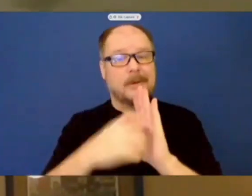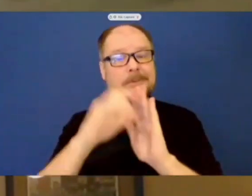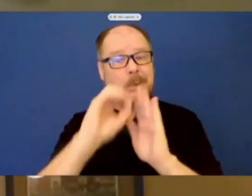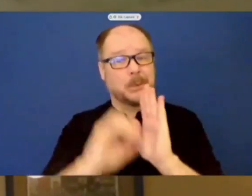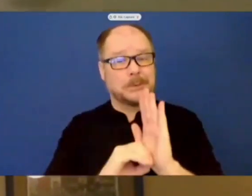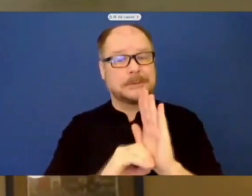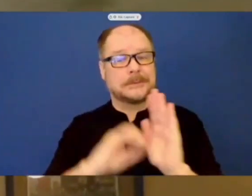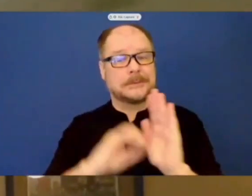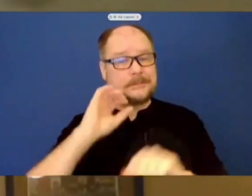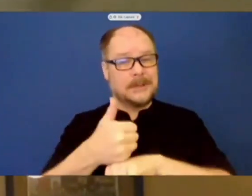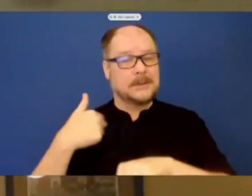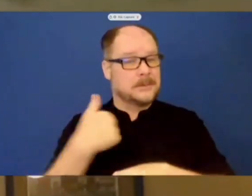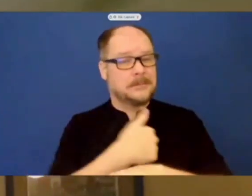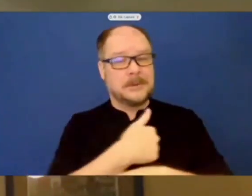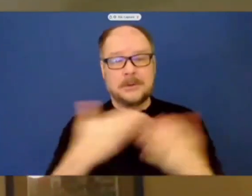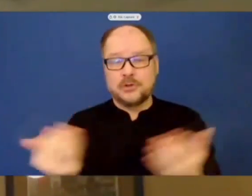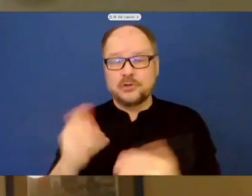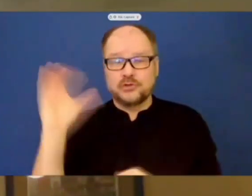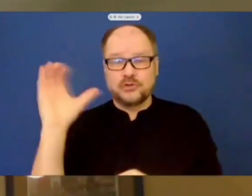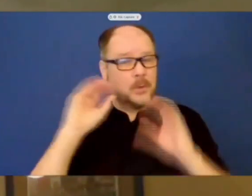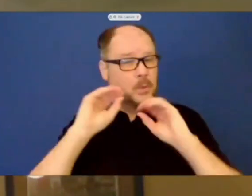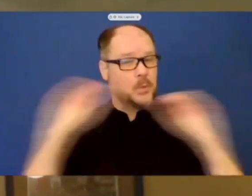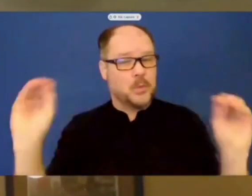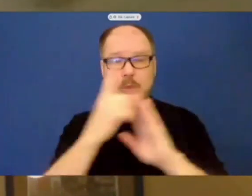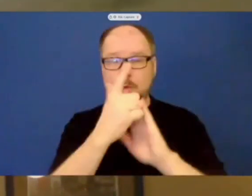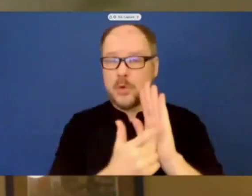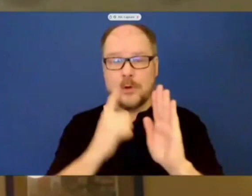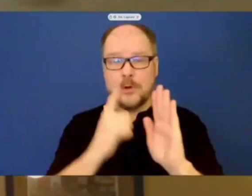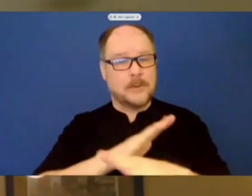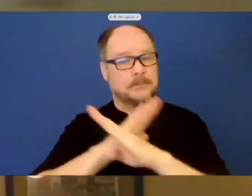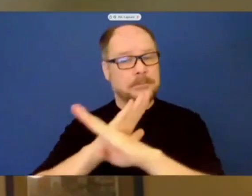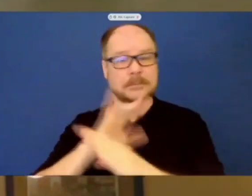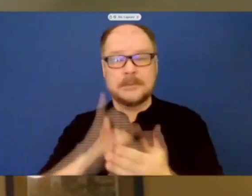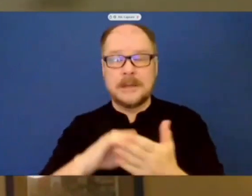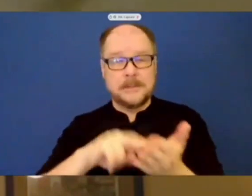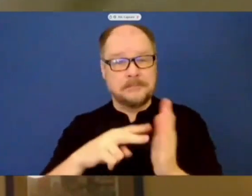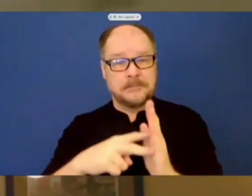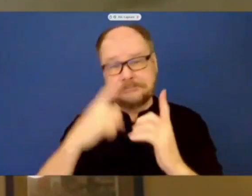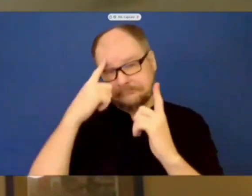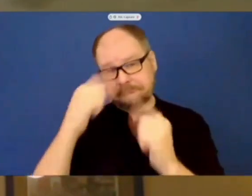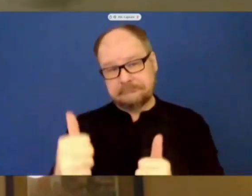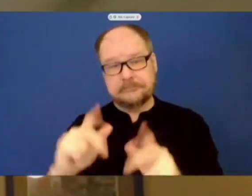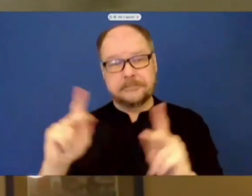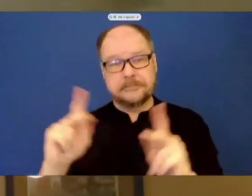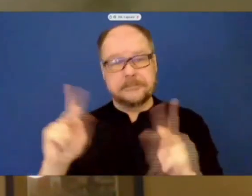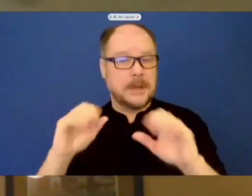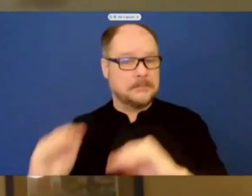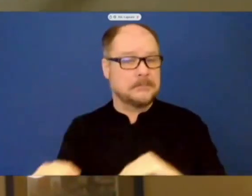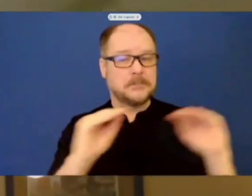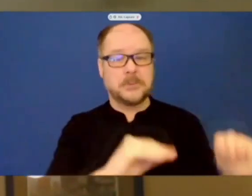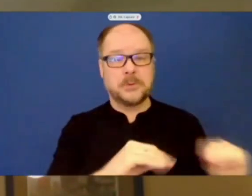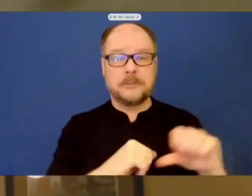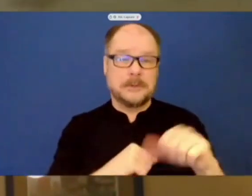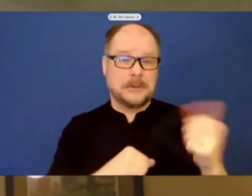encampment, but we don't have that here in Charlotte. So there really is nothing stopping people from setting up shop someplace else.